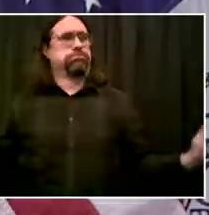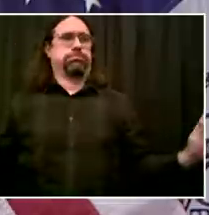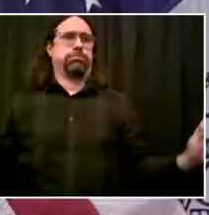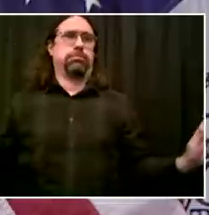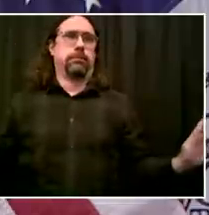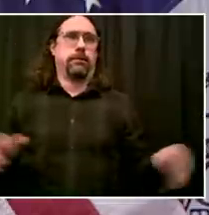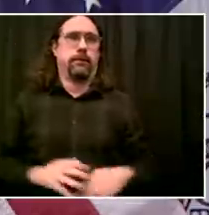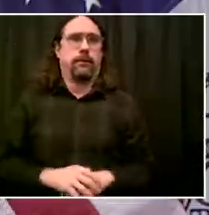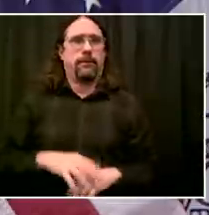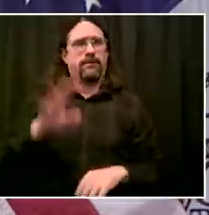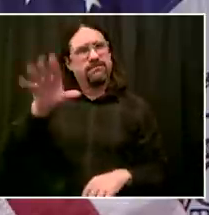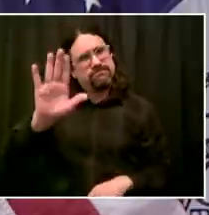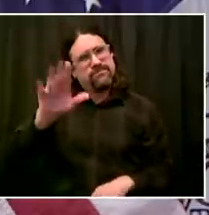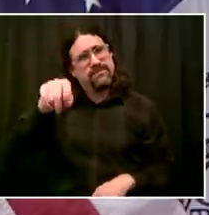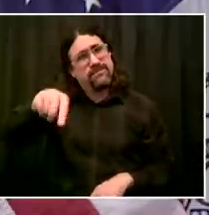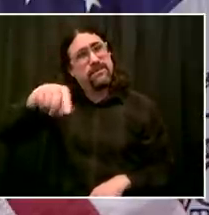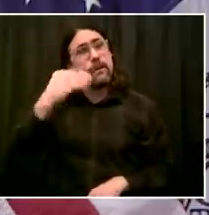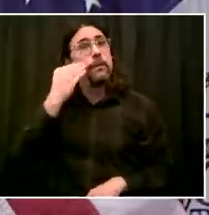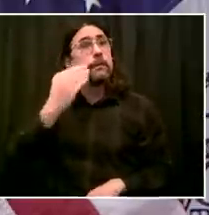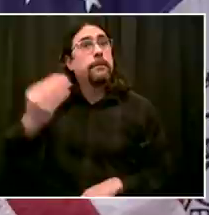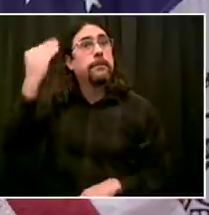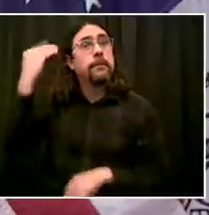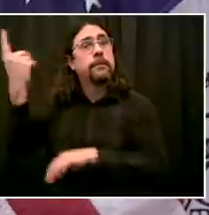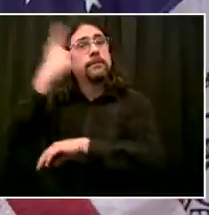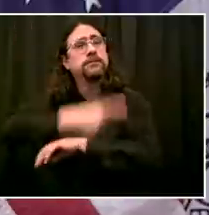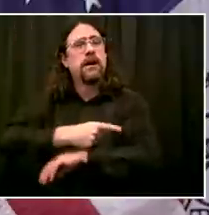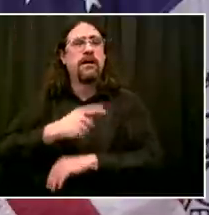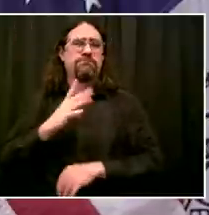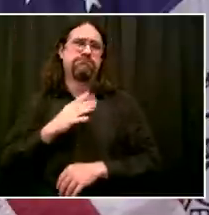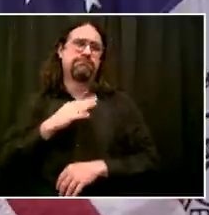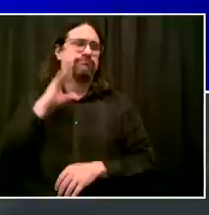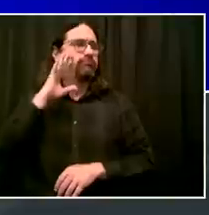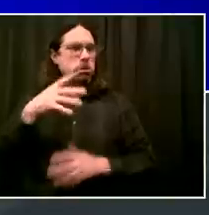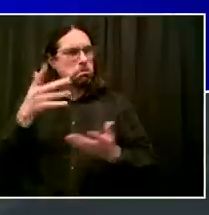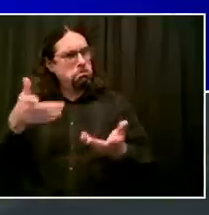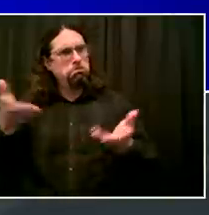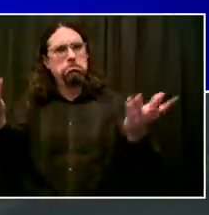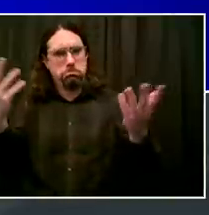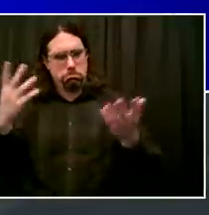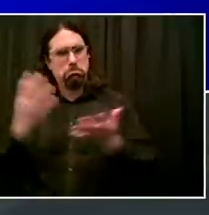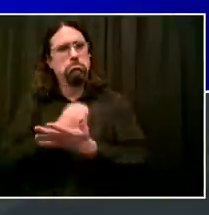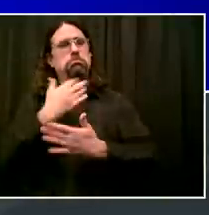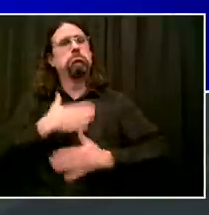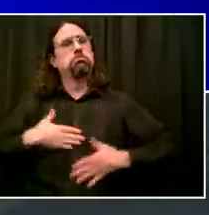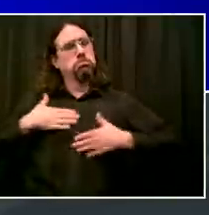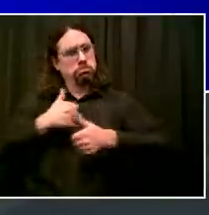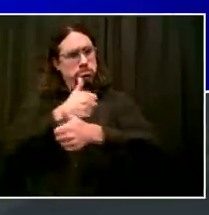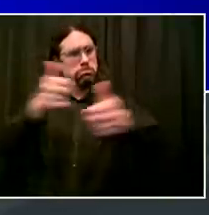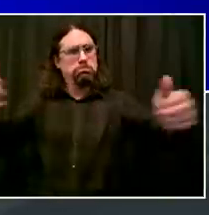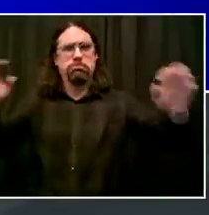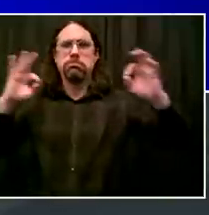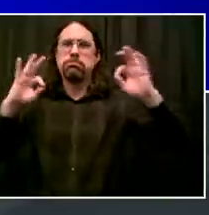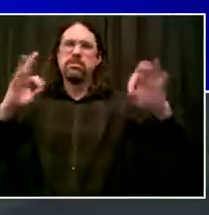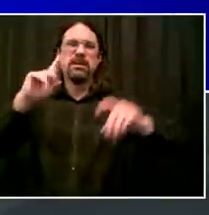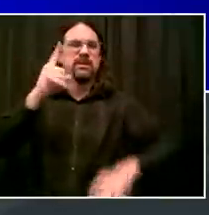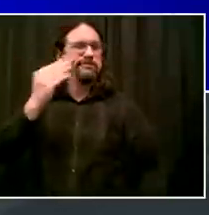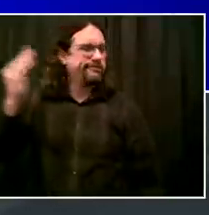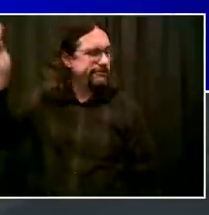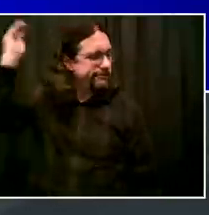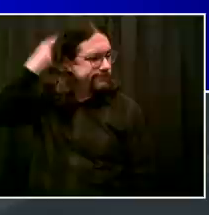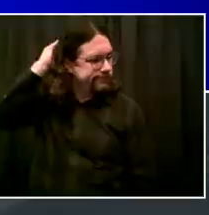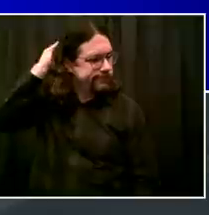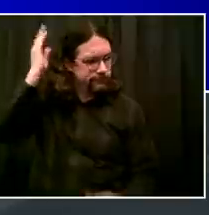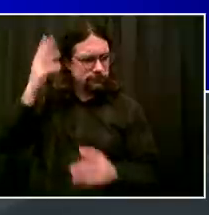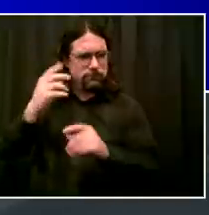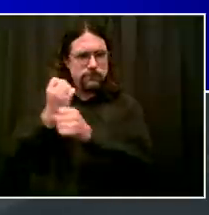So there's going to be a special effort this weekend to help people, to make sure that we do things the right way. I've been really clear